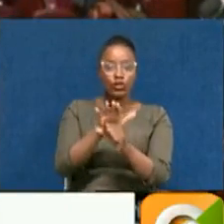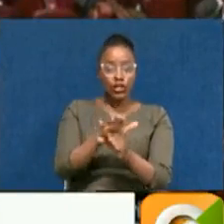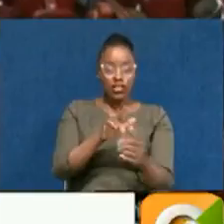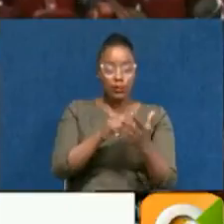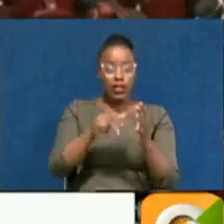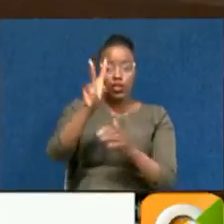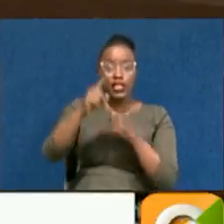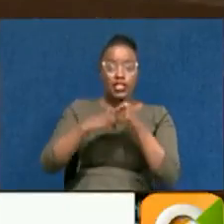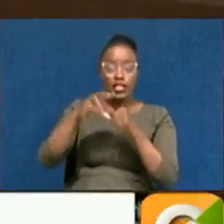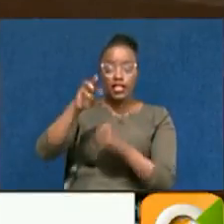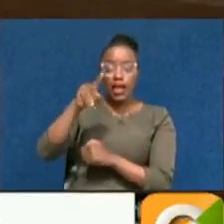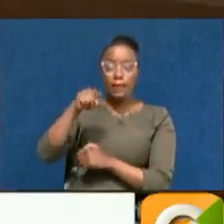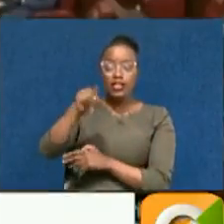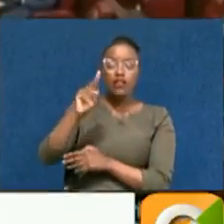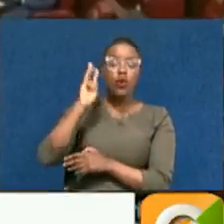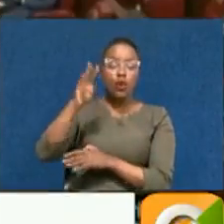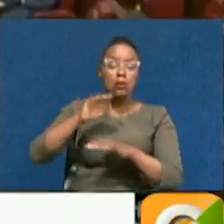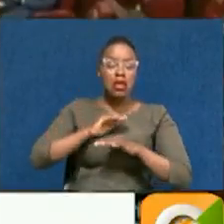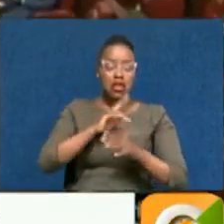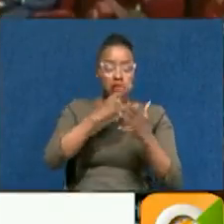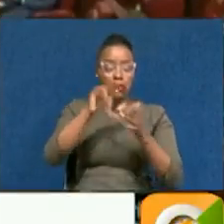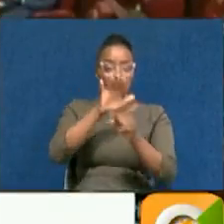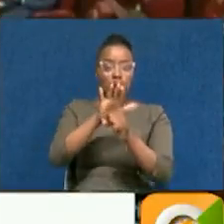meaning 26 MPs will be enough to